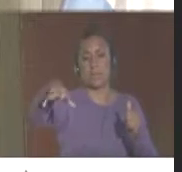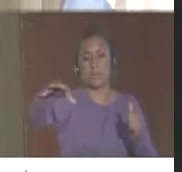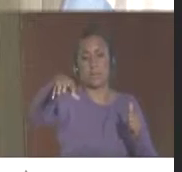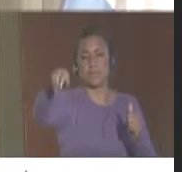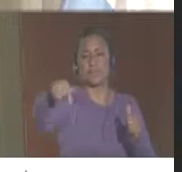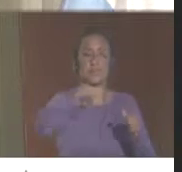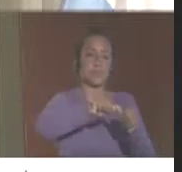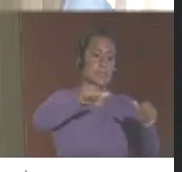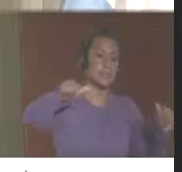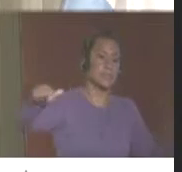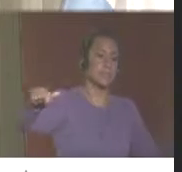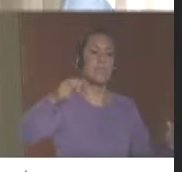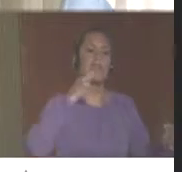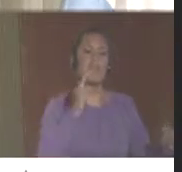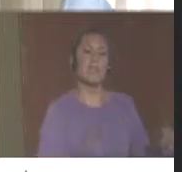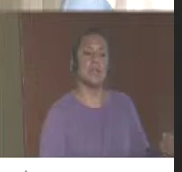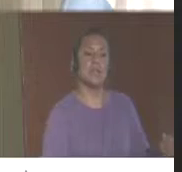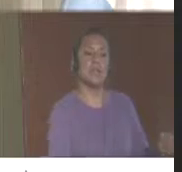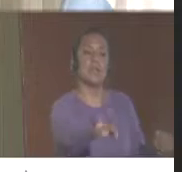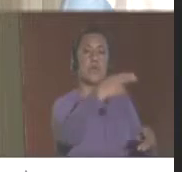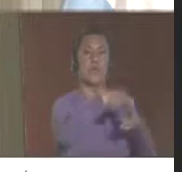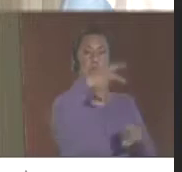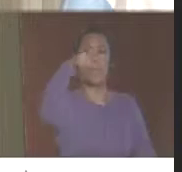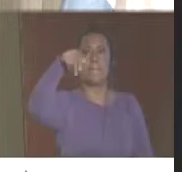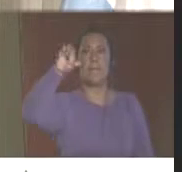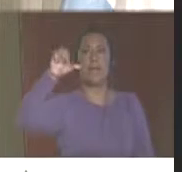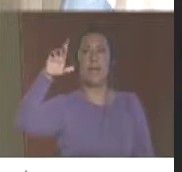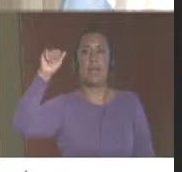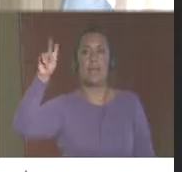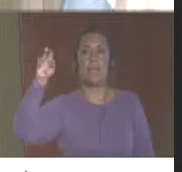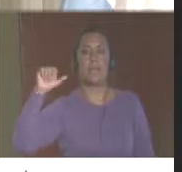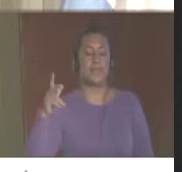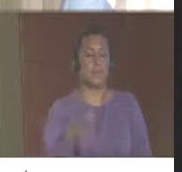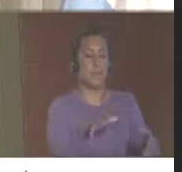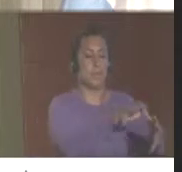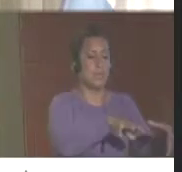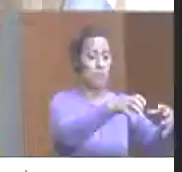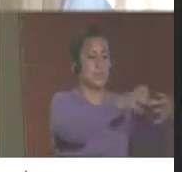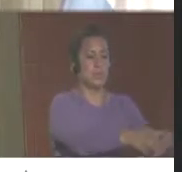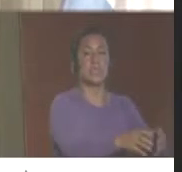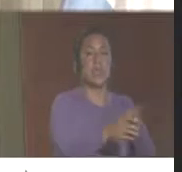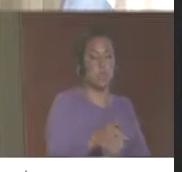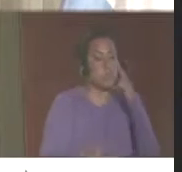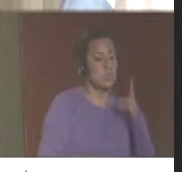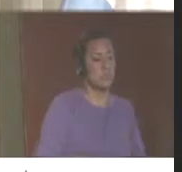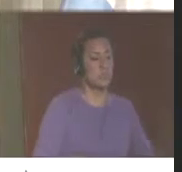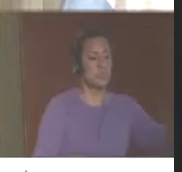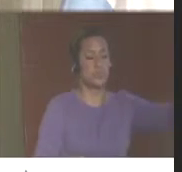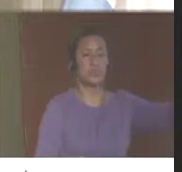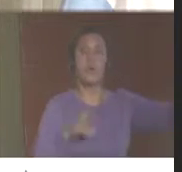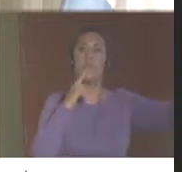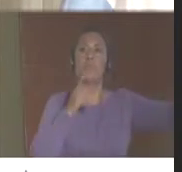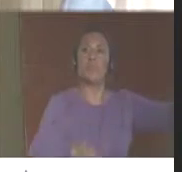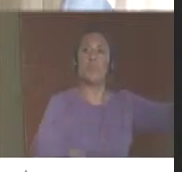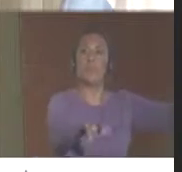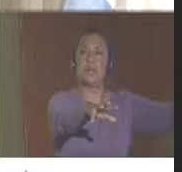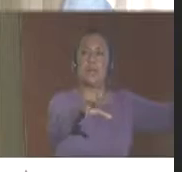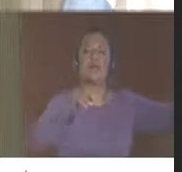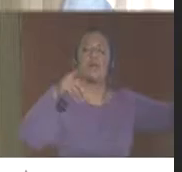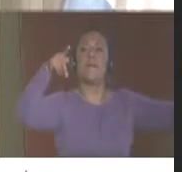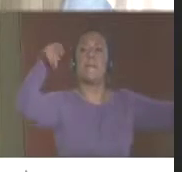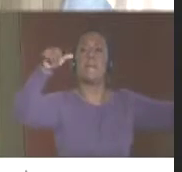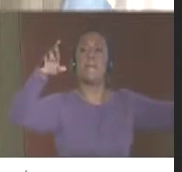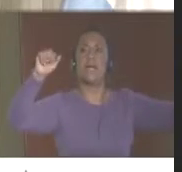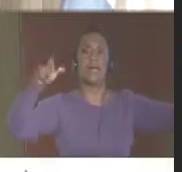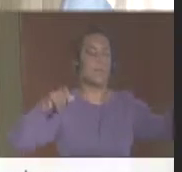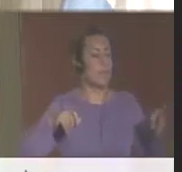of Buenos Aires, and it's right by the Rio Paraná, and it's in the middle of the convergence of two rivers. The Paraná River